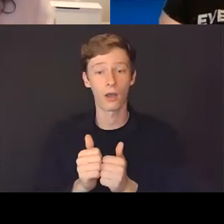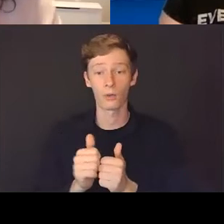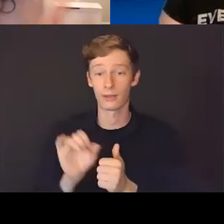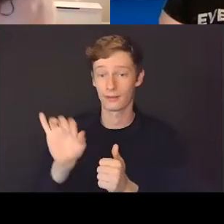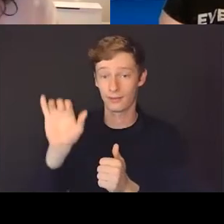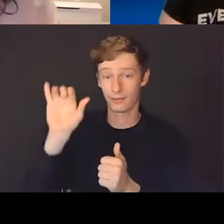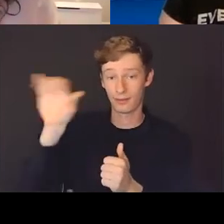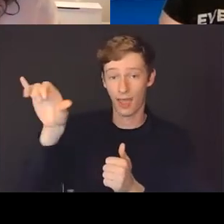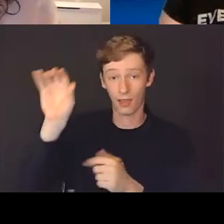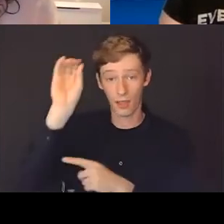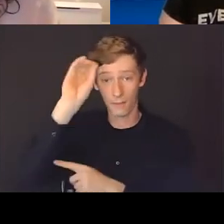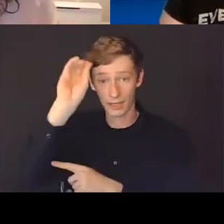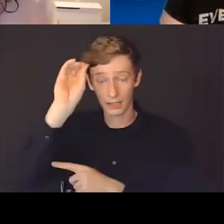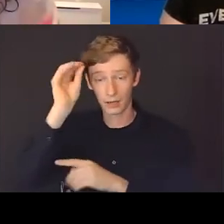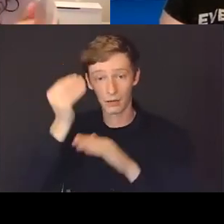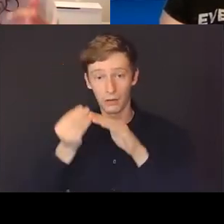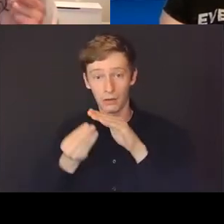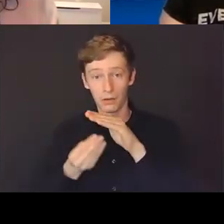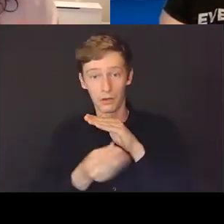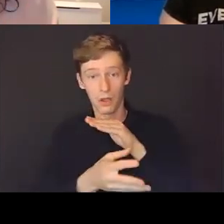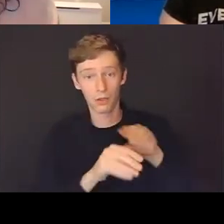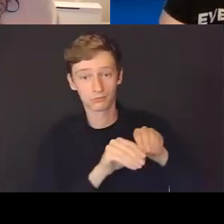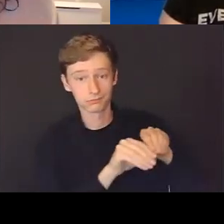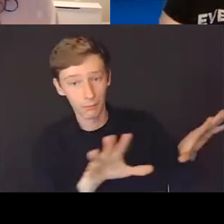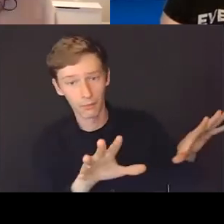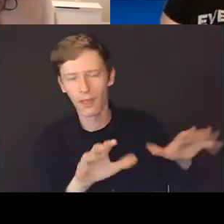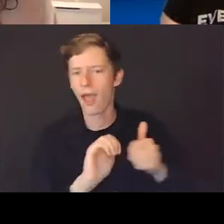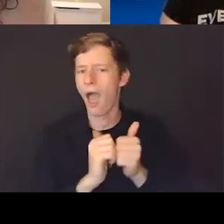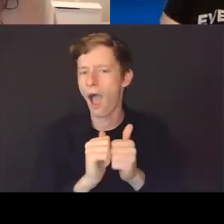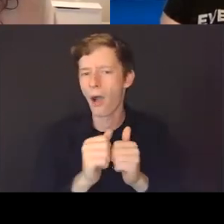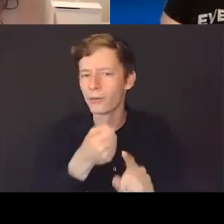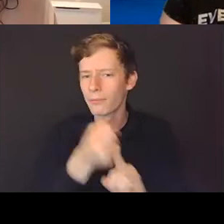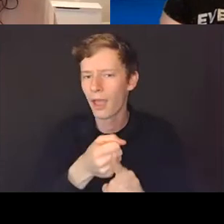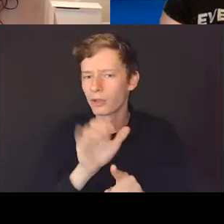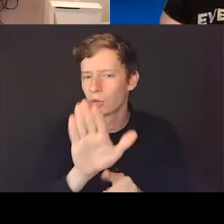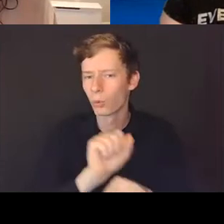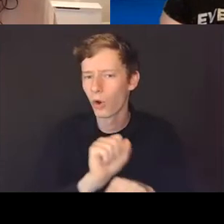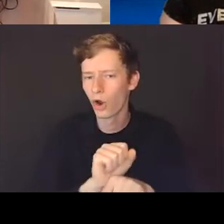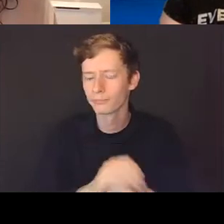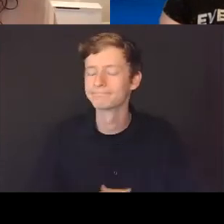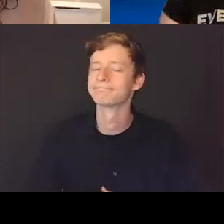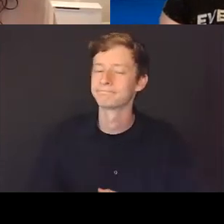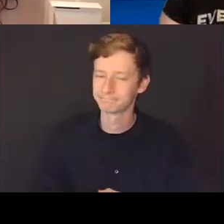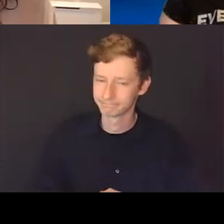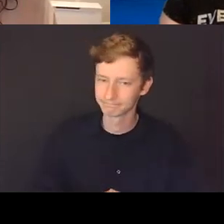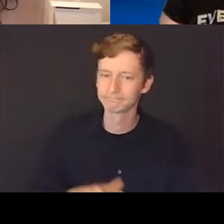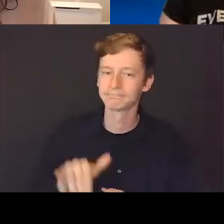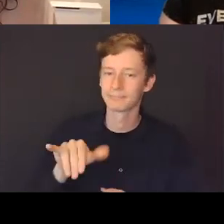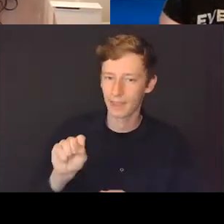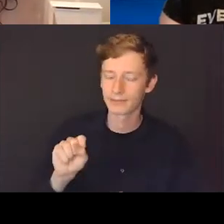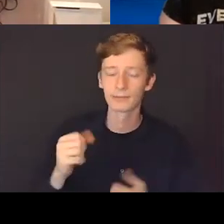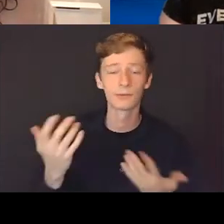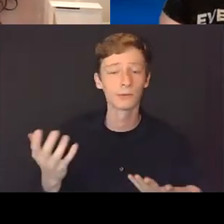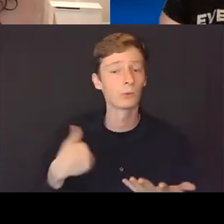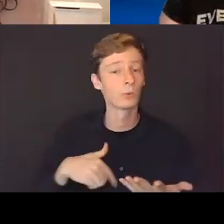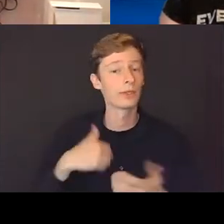opinion or even a post-Roe Virginia has on your work? So, yes, we've been